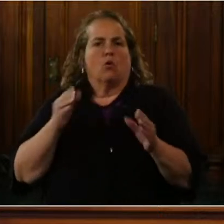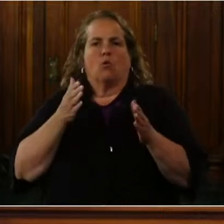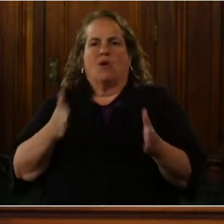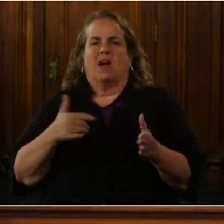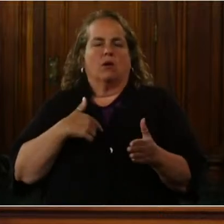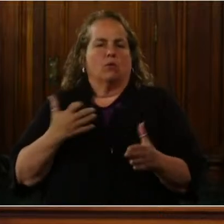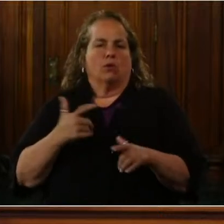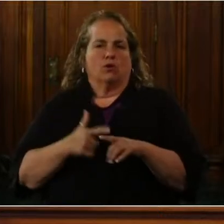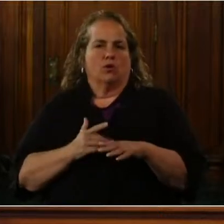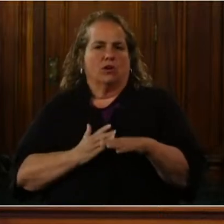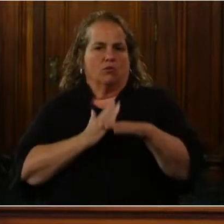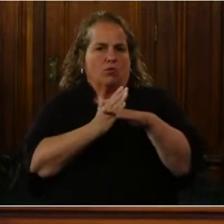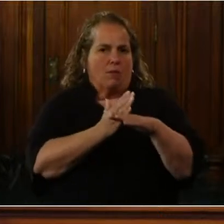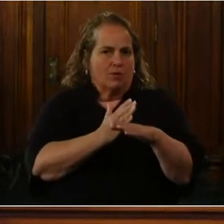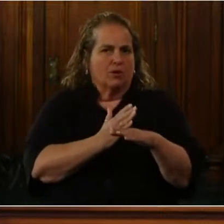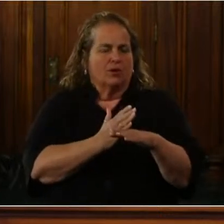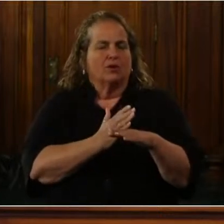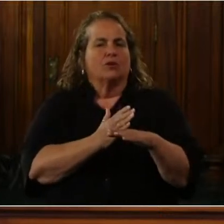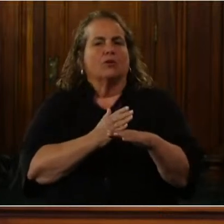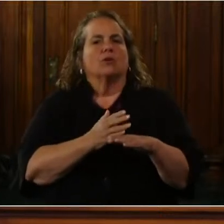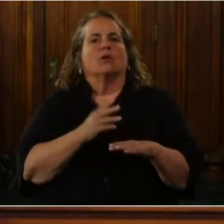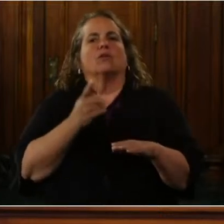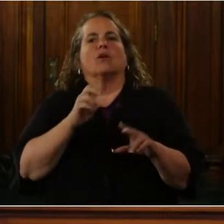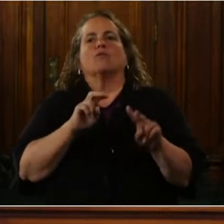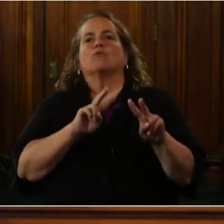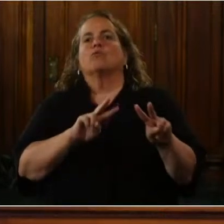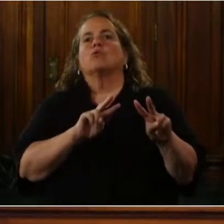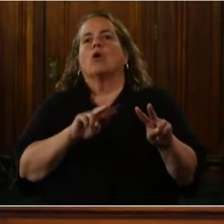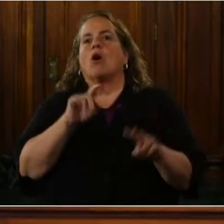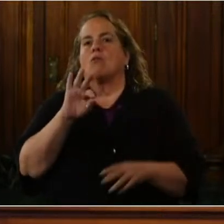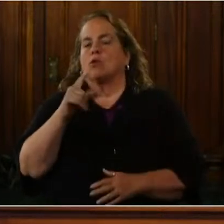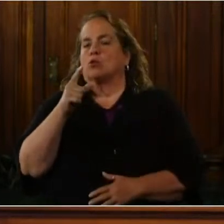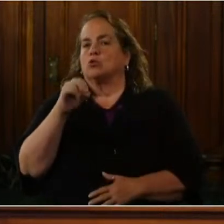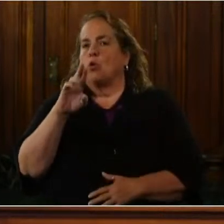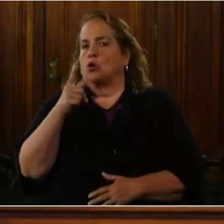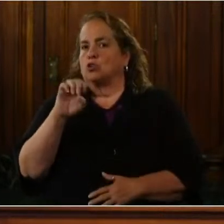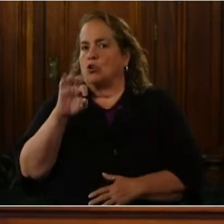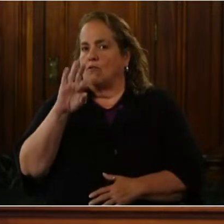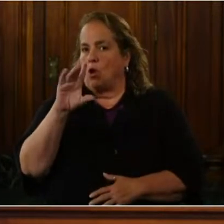we interrupt the funeral of George Floyd.